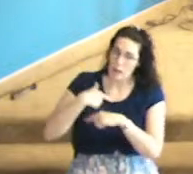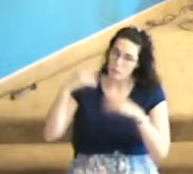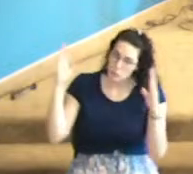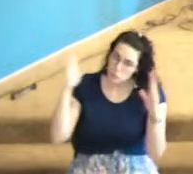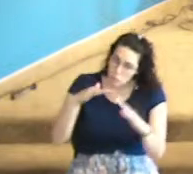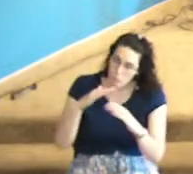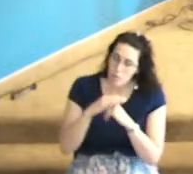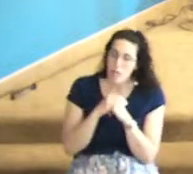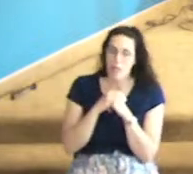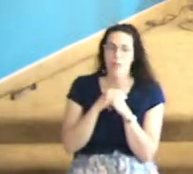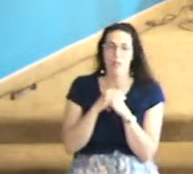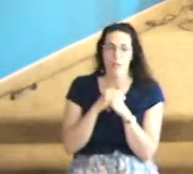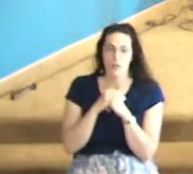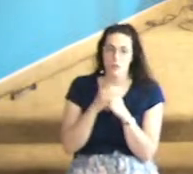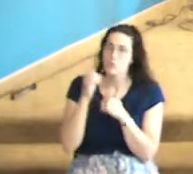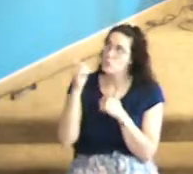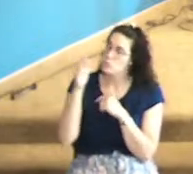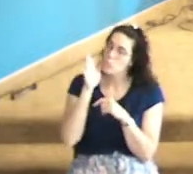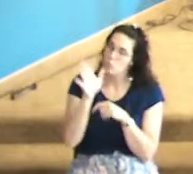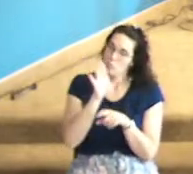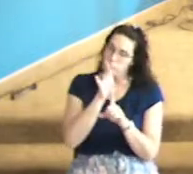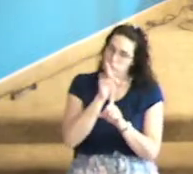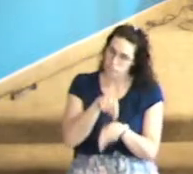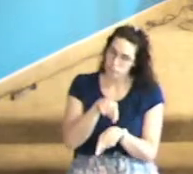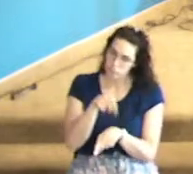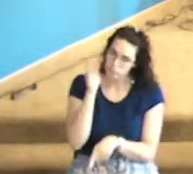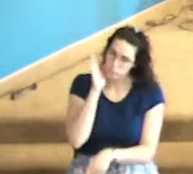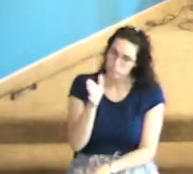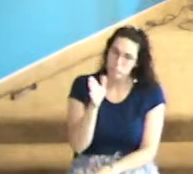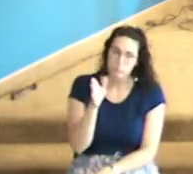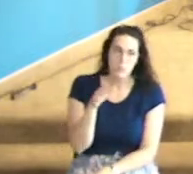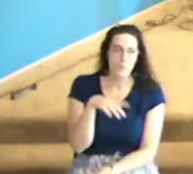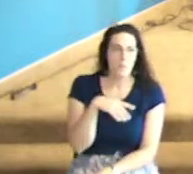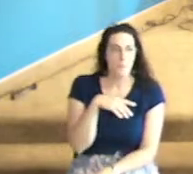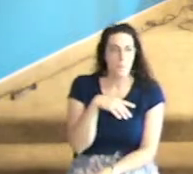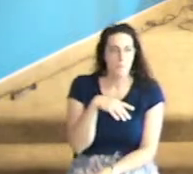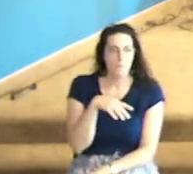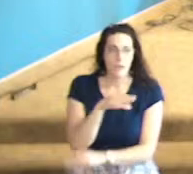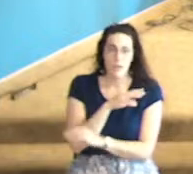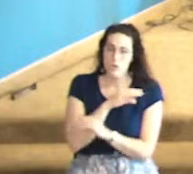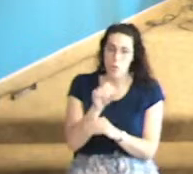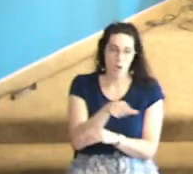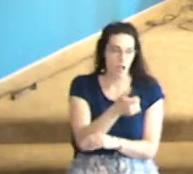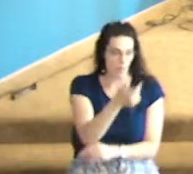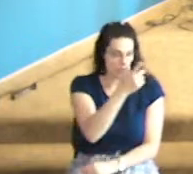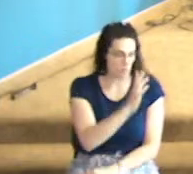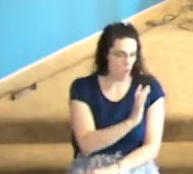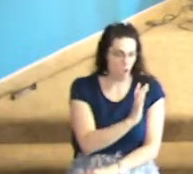trouble, and you will answer me. No pagan god is like you, O Lord.